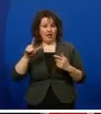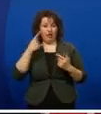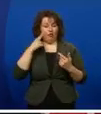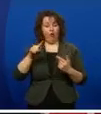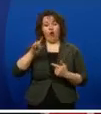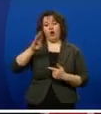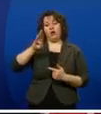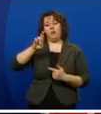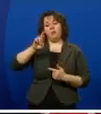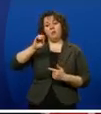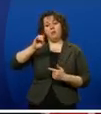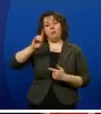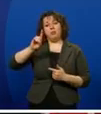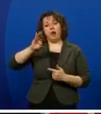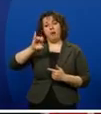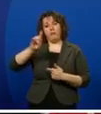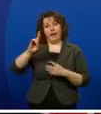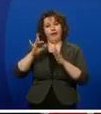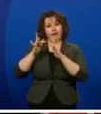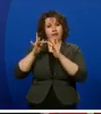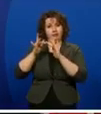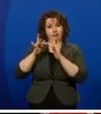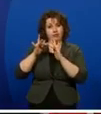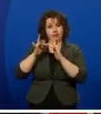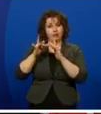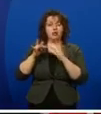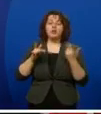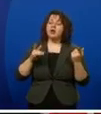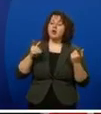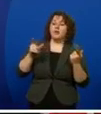Well, it's never done until it's done, Kay, but we're